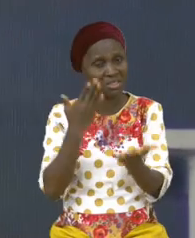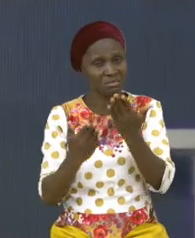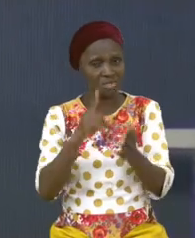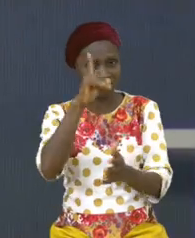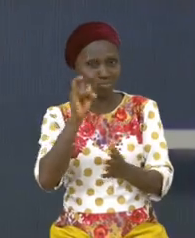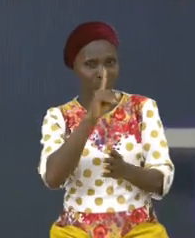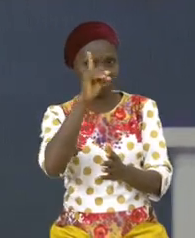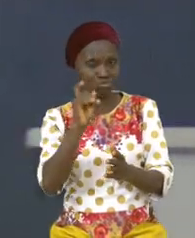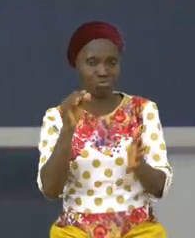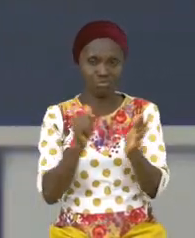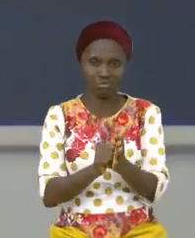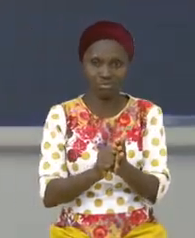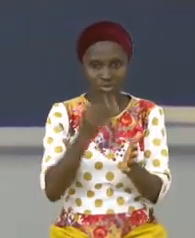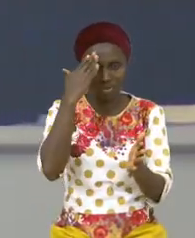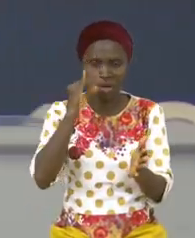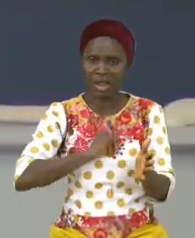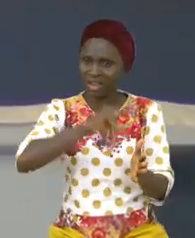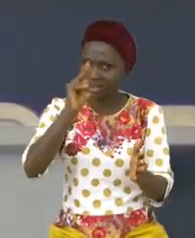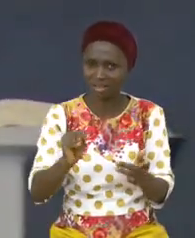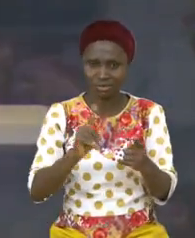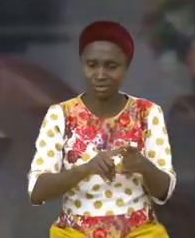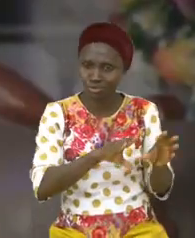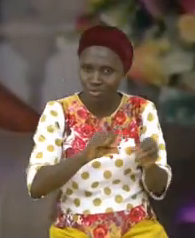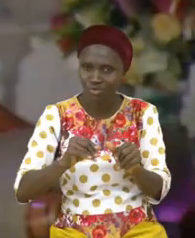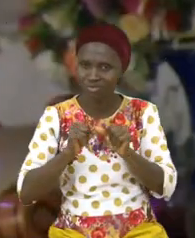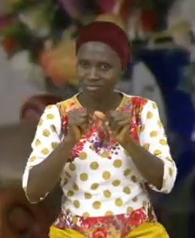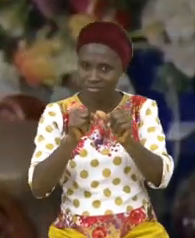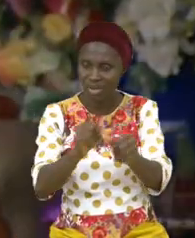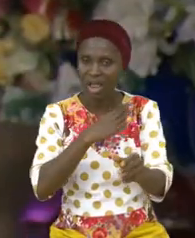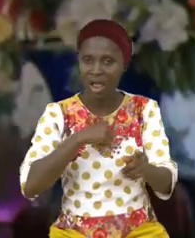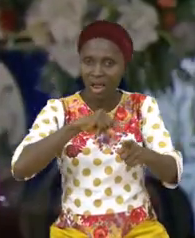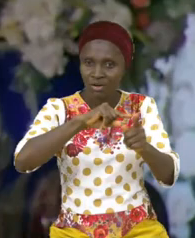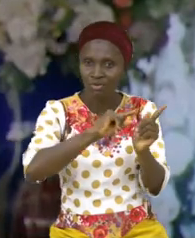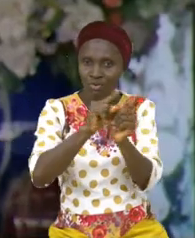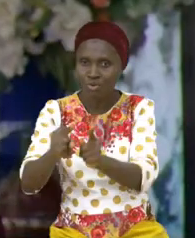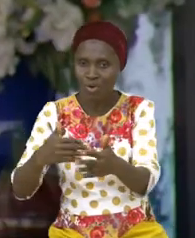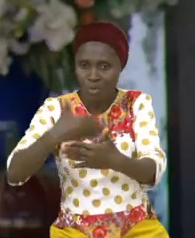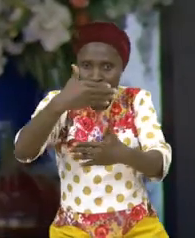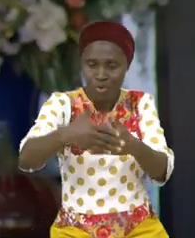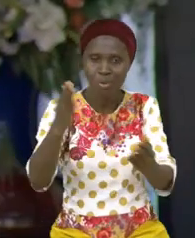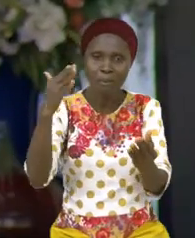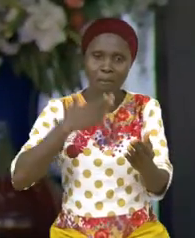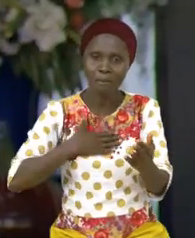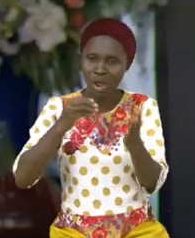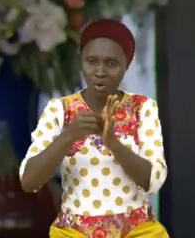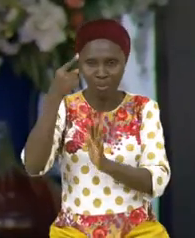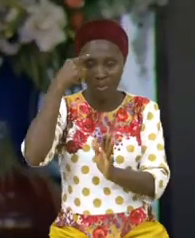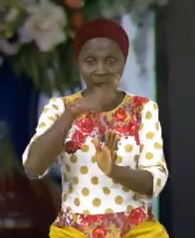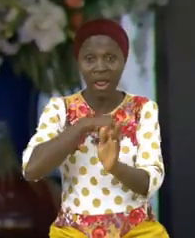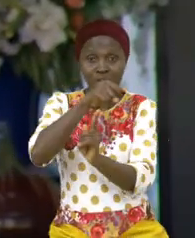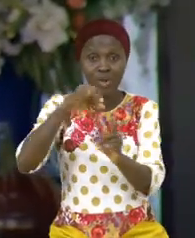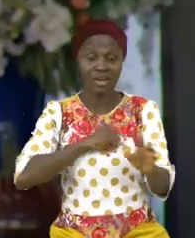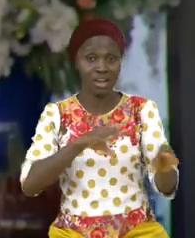that. You know, I have to move on and go beyond my old mind. And when I do